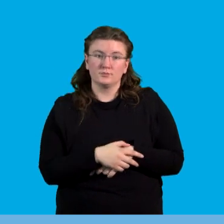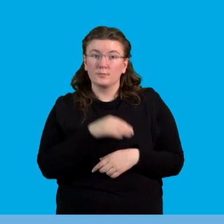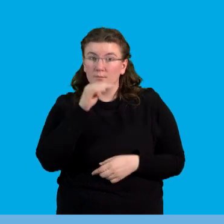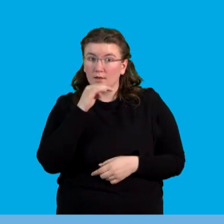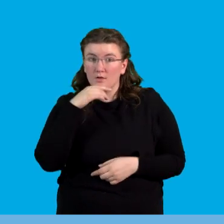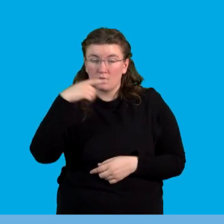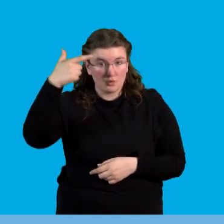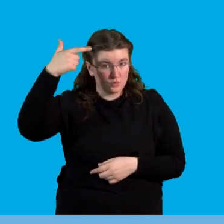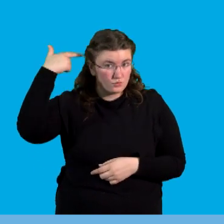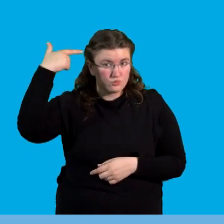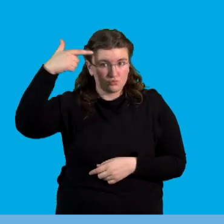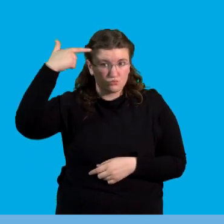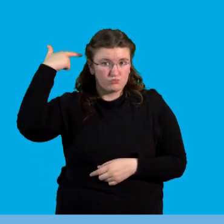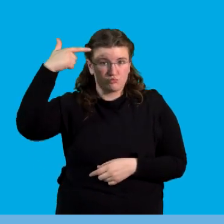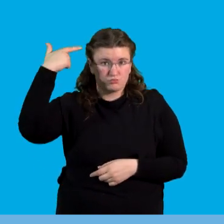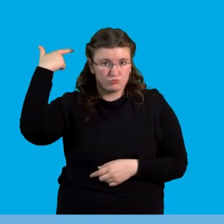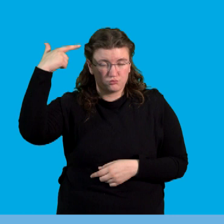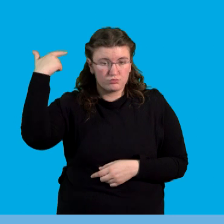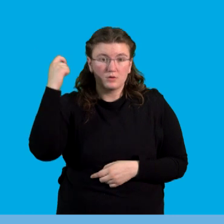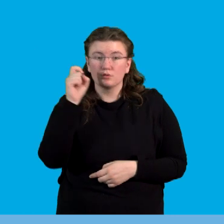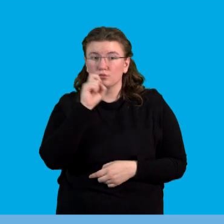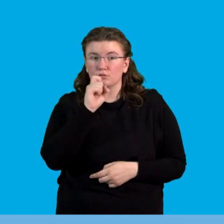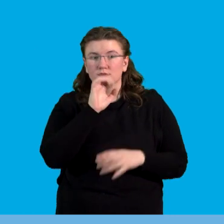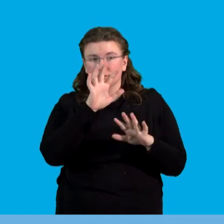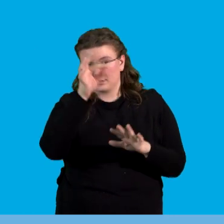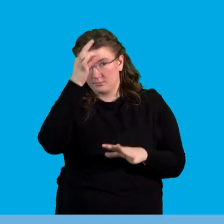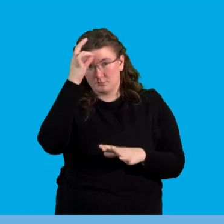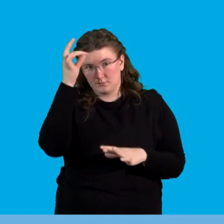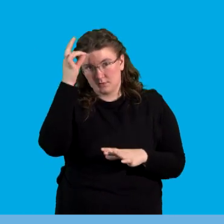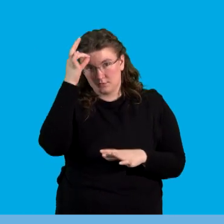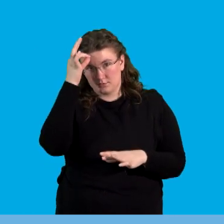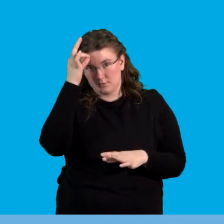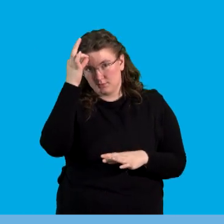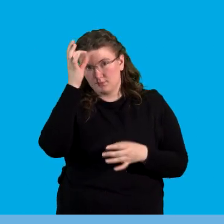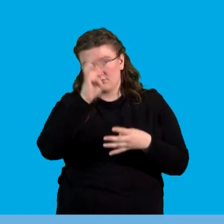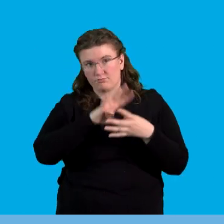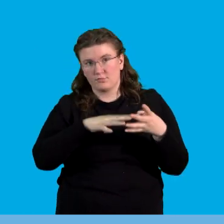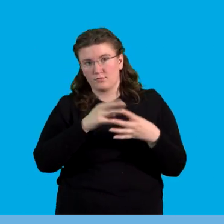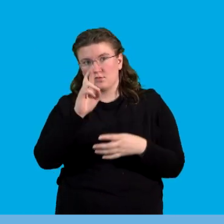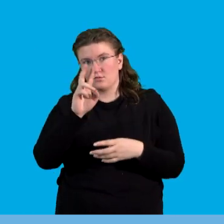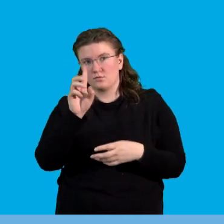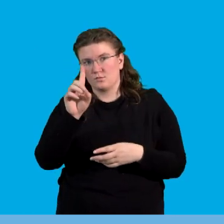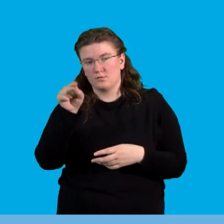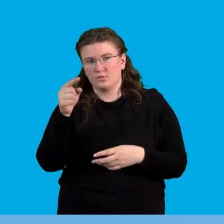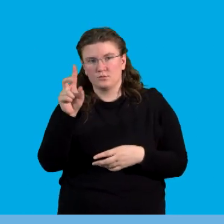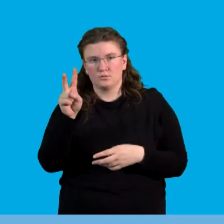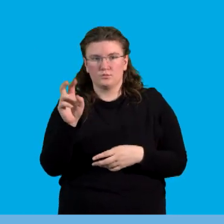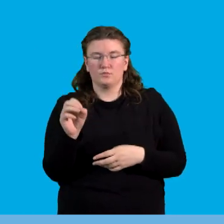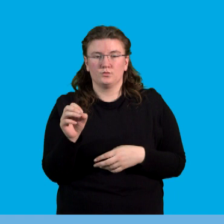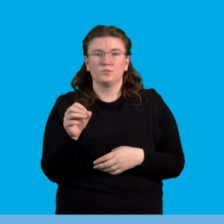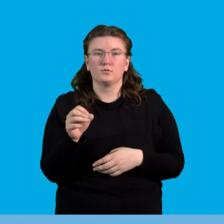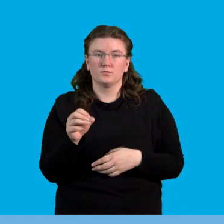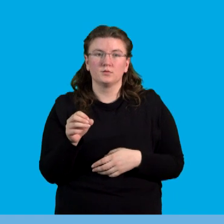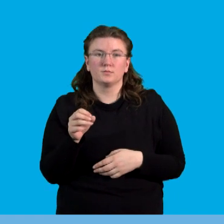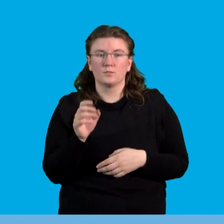0,22. So that means to use this hairdryer for 10 minutes at a tariff of 1 rands and 20